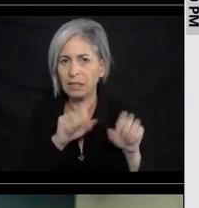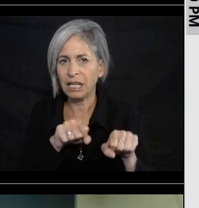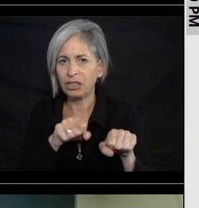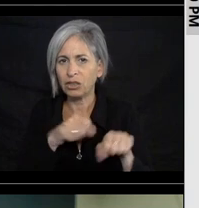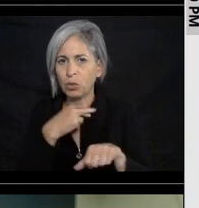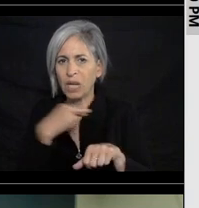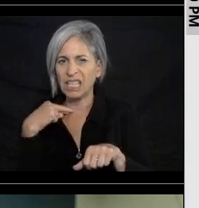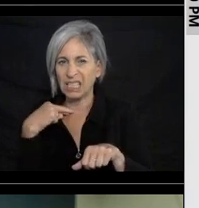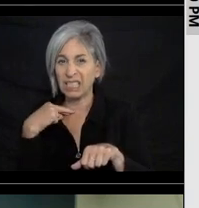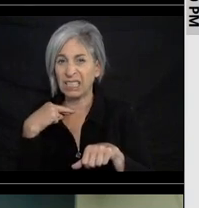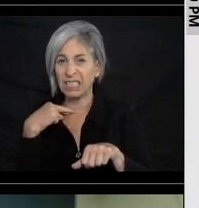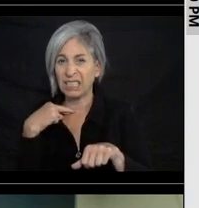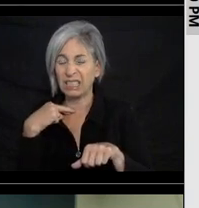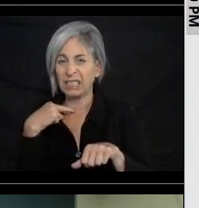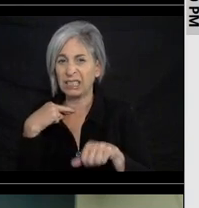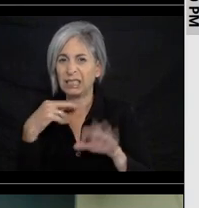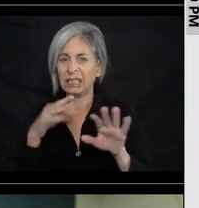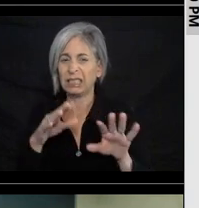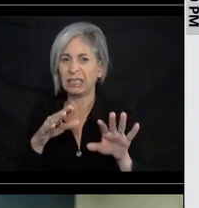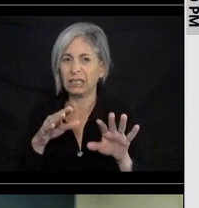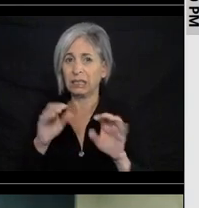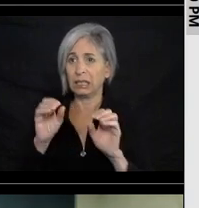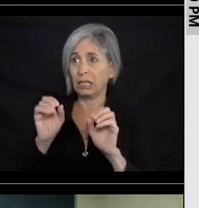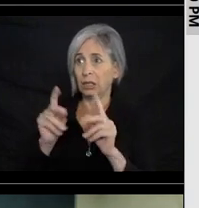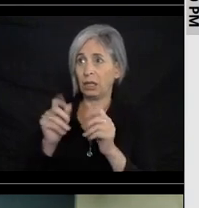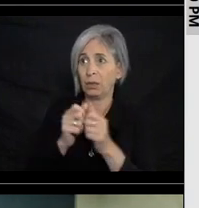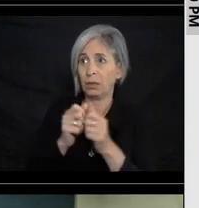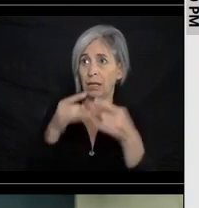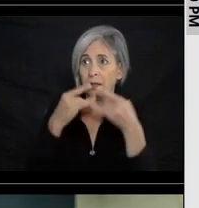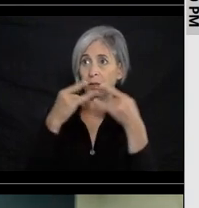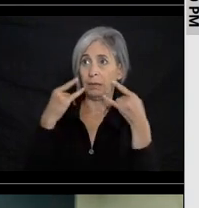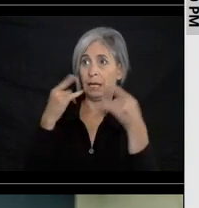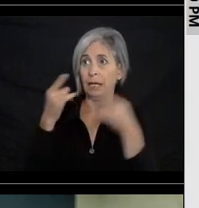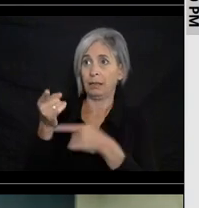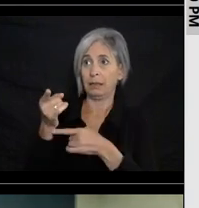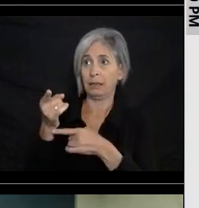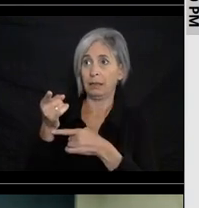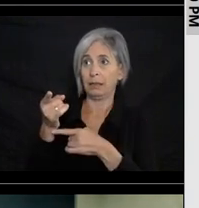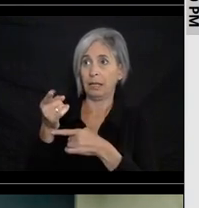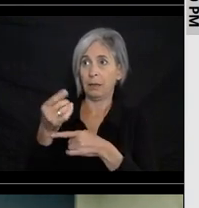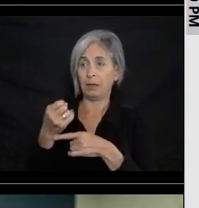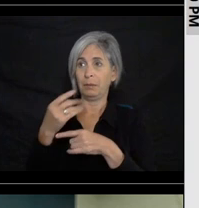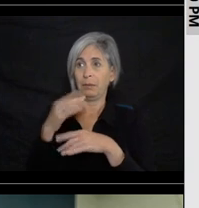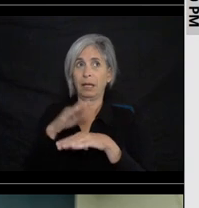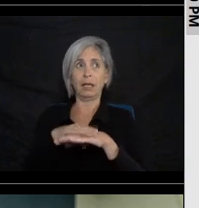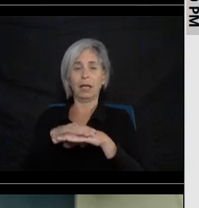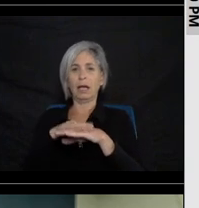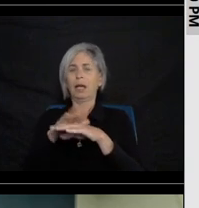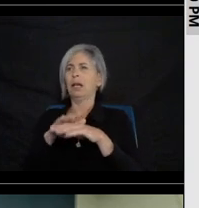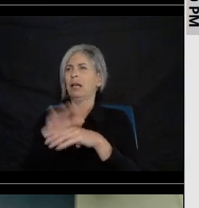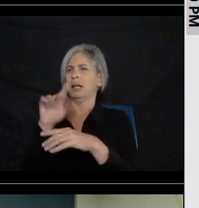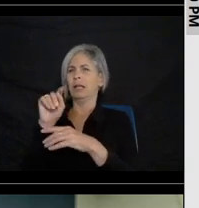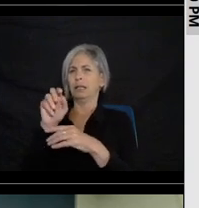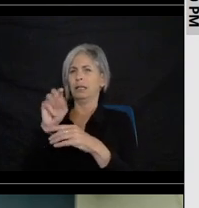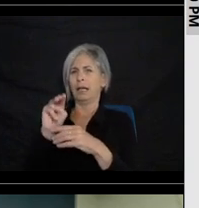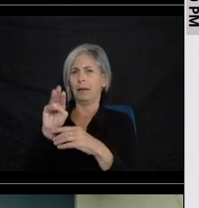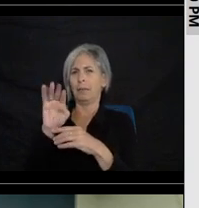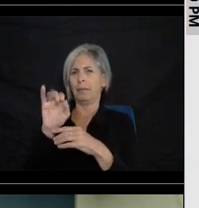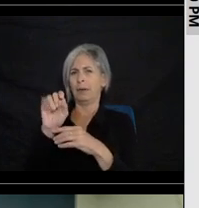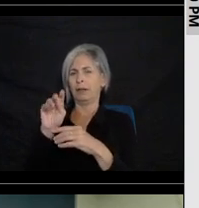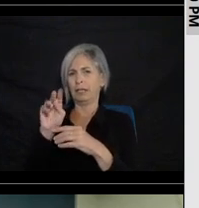hazard. Am I okay without a mask? You're okay without the mask. Okay, I'll put it right back on. My name is Tom Warnke. I live